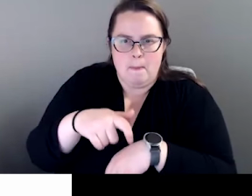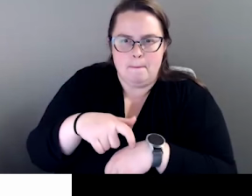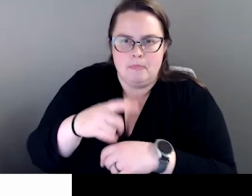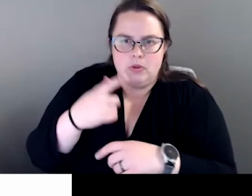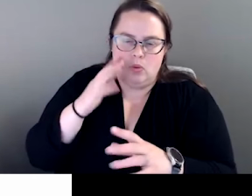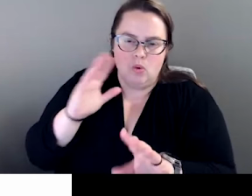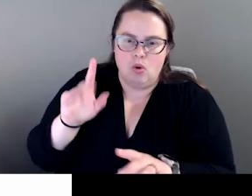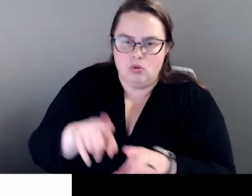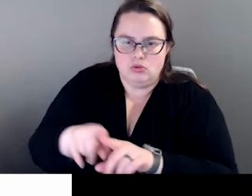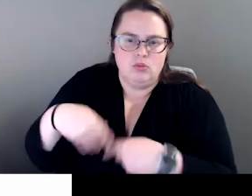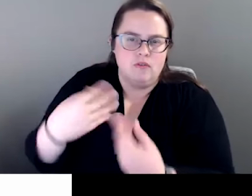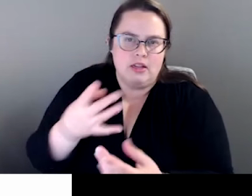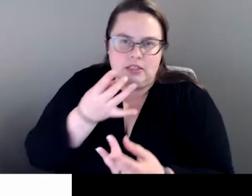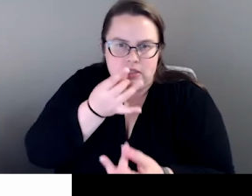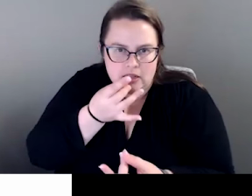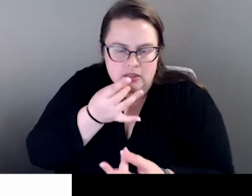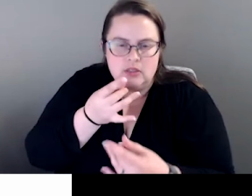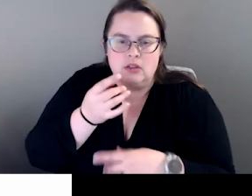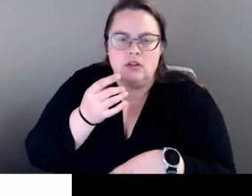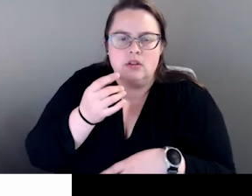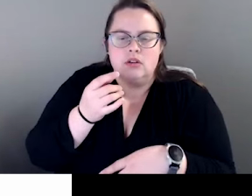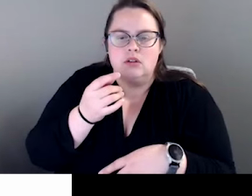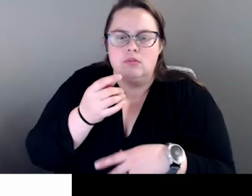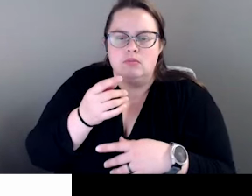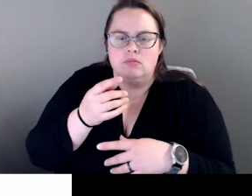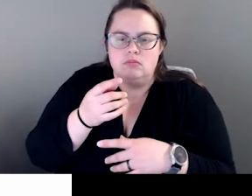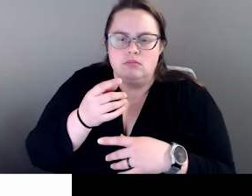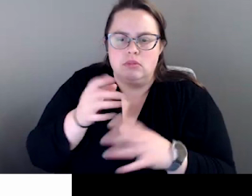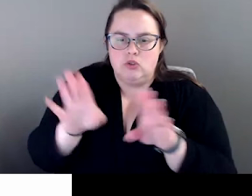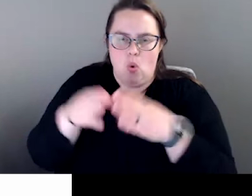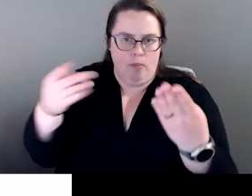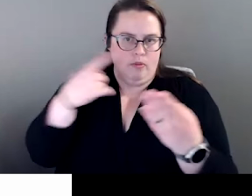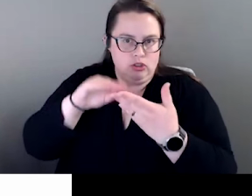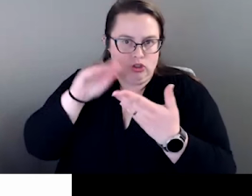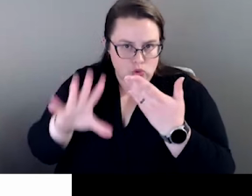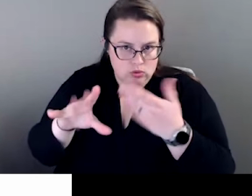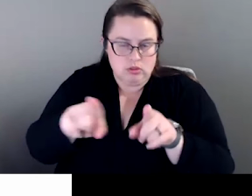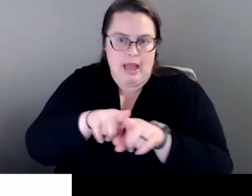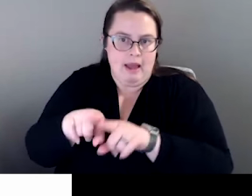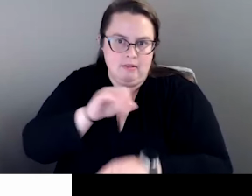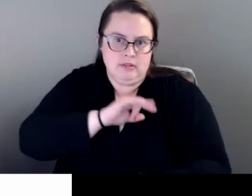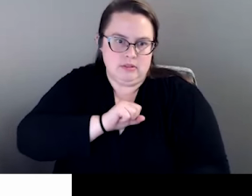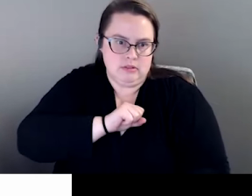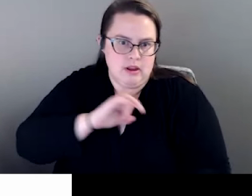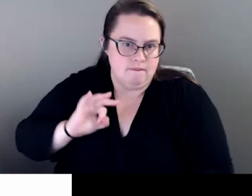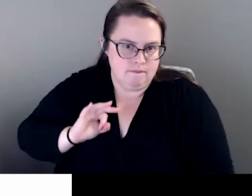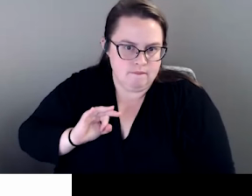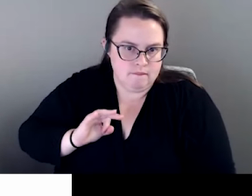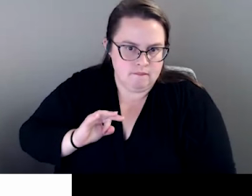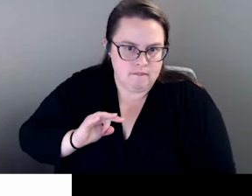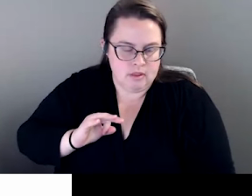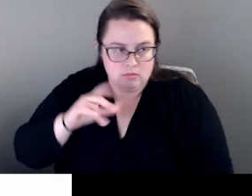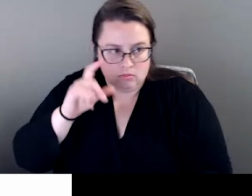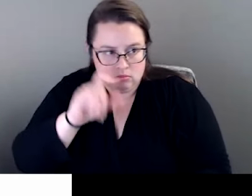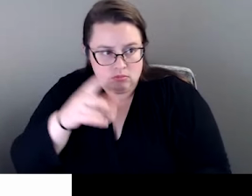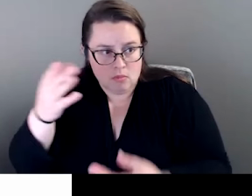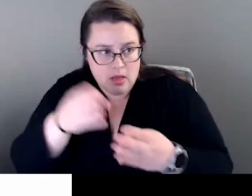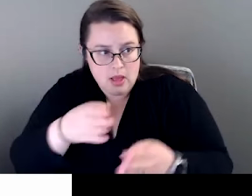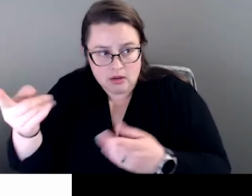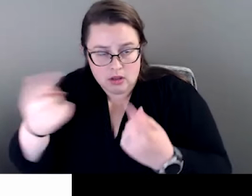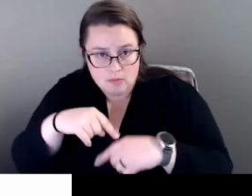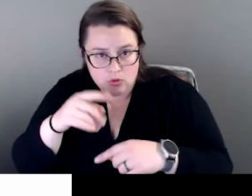some snacks as well too, but it's a lot of it's open to students and staff as well. Are you going to plan on coming out to West Fresno Center this